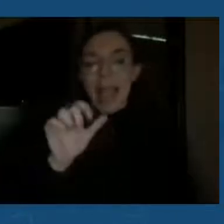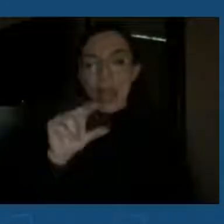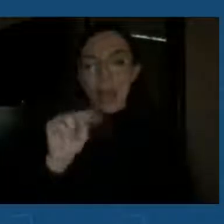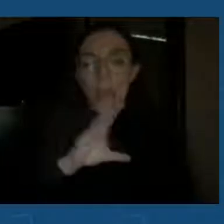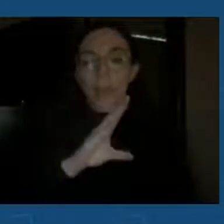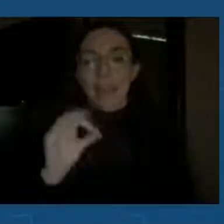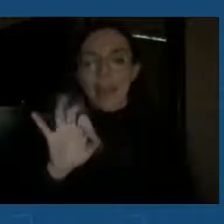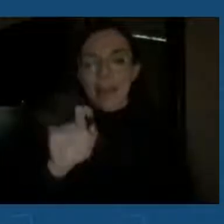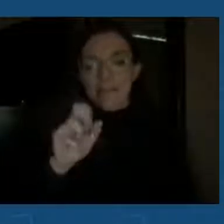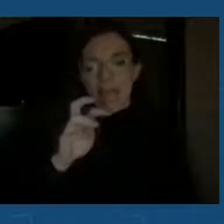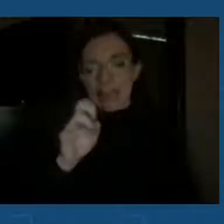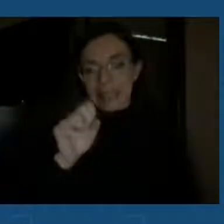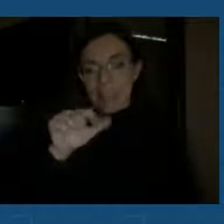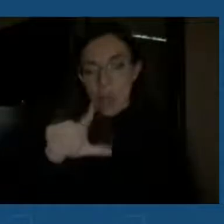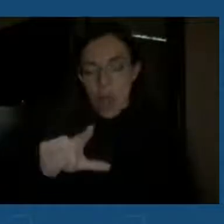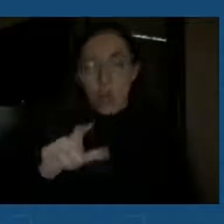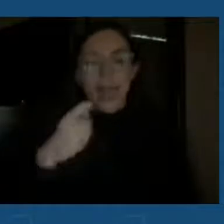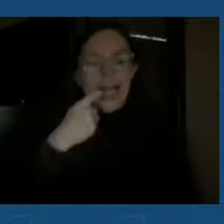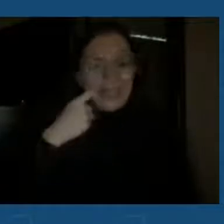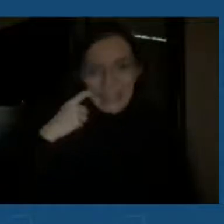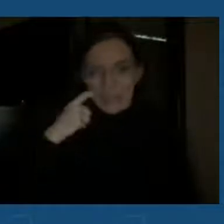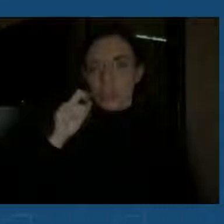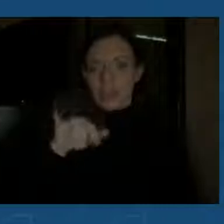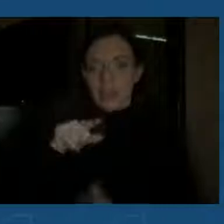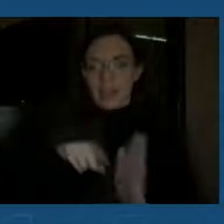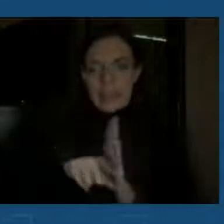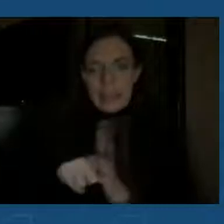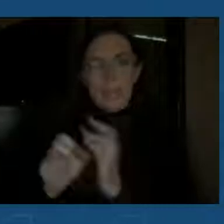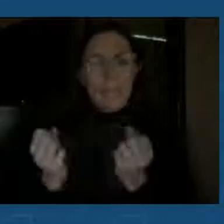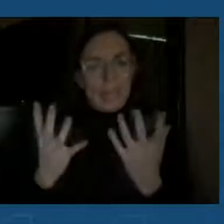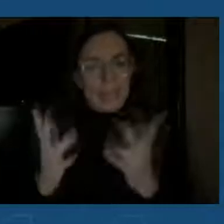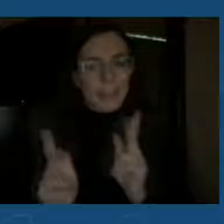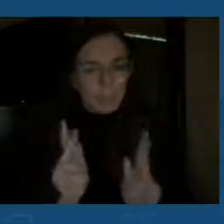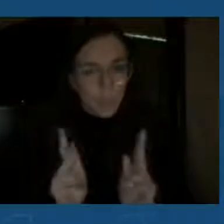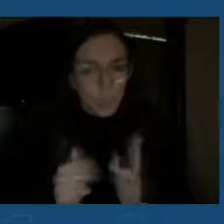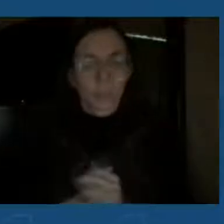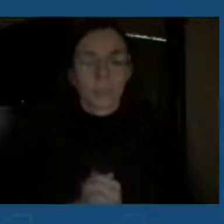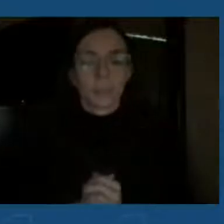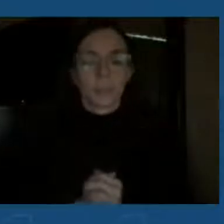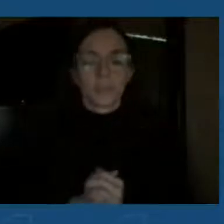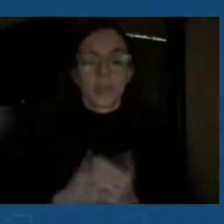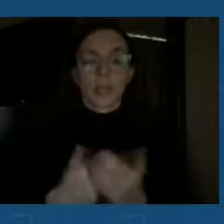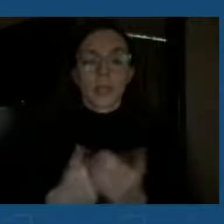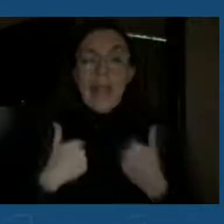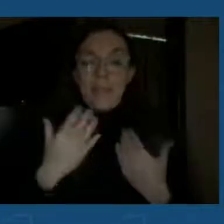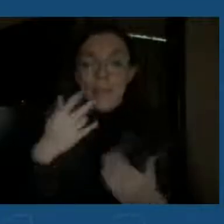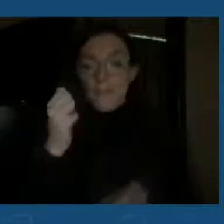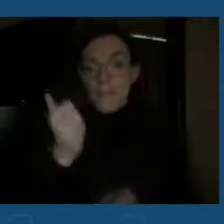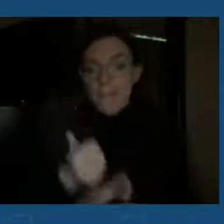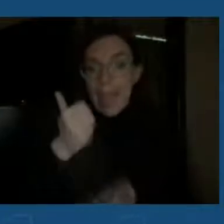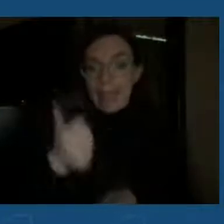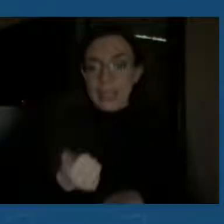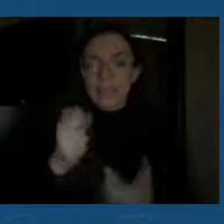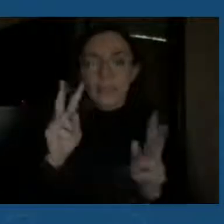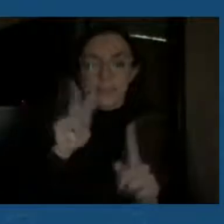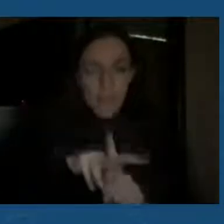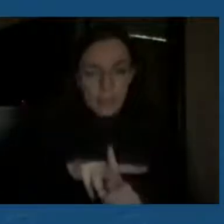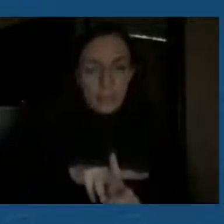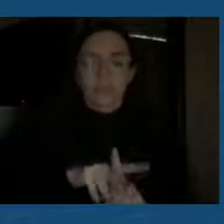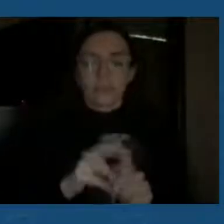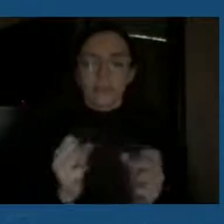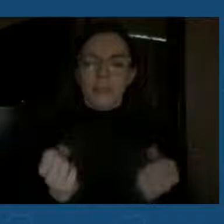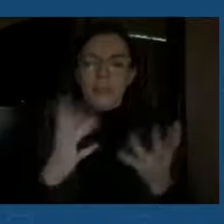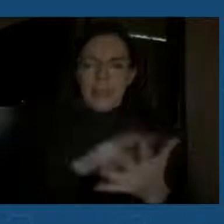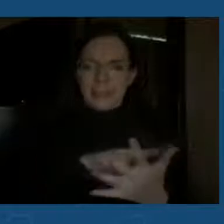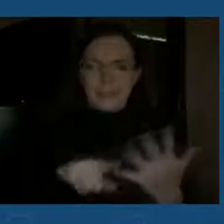people. With 26 patent filings just this year and 750 clinical trials ongoing at